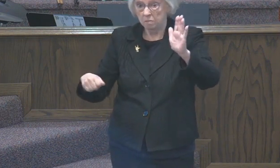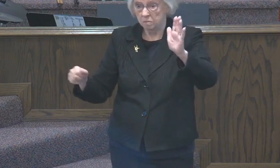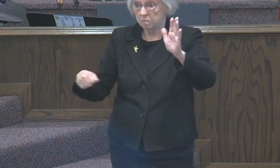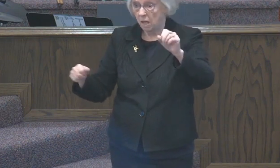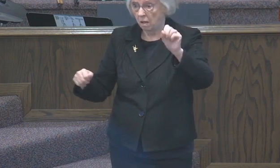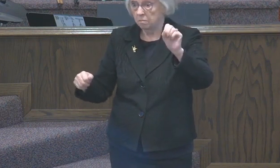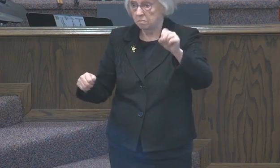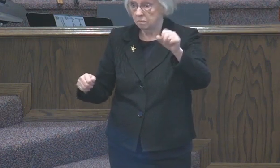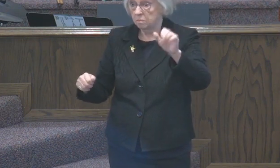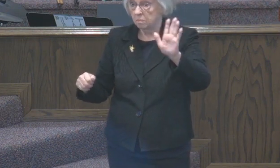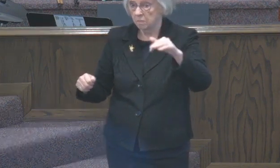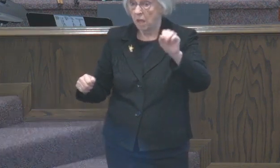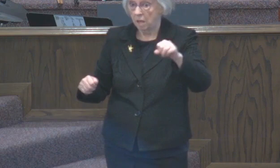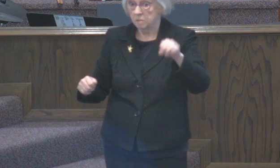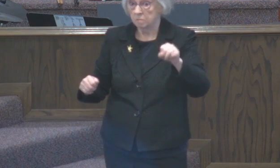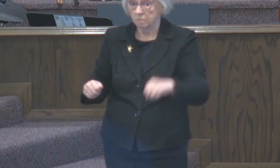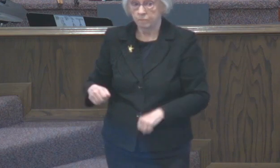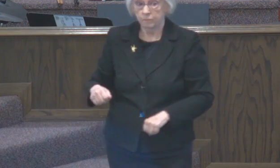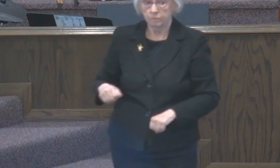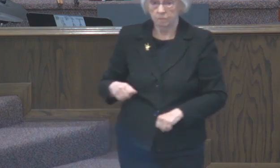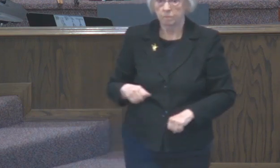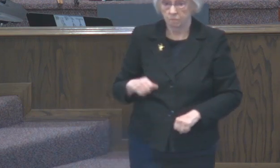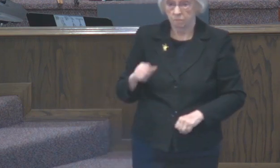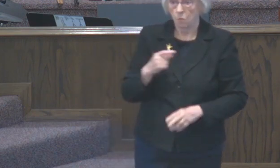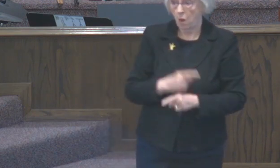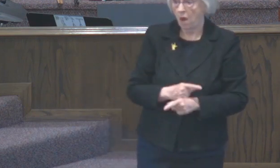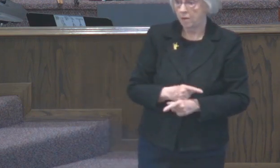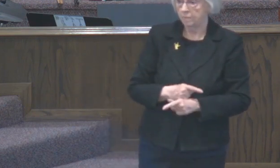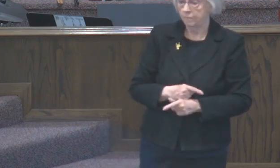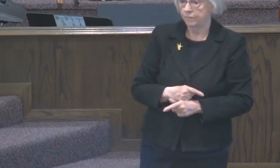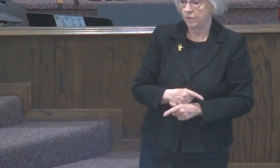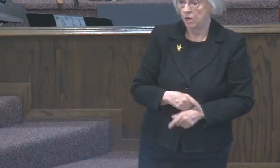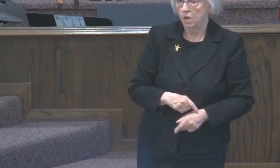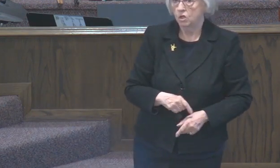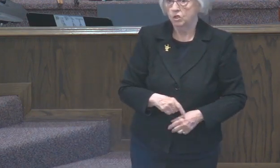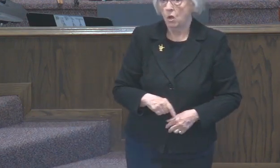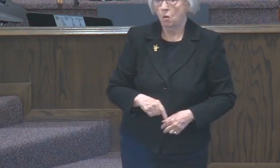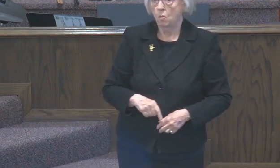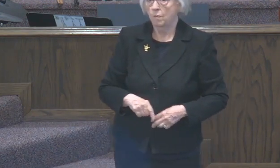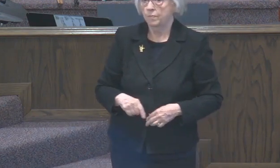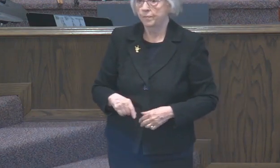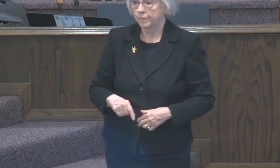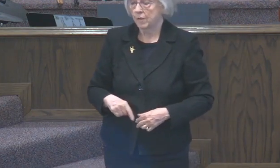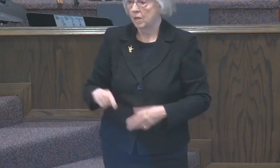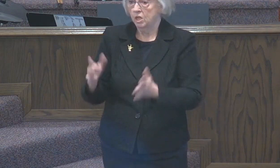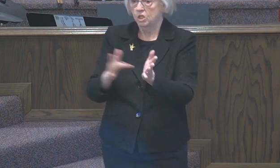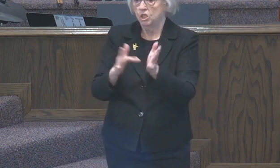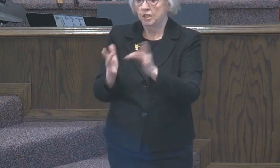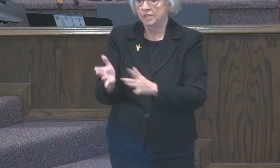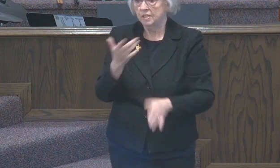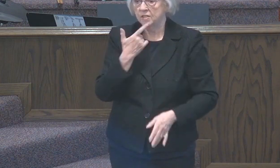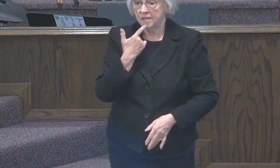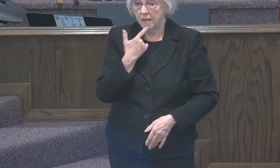has a moral problem and they refuse to recognize their own sin. It is said, the believer has said in